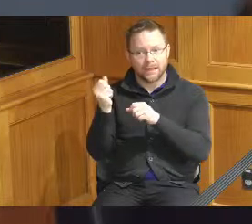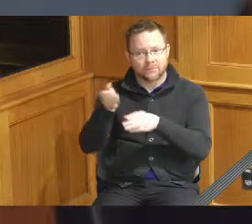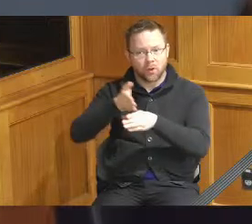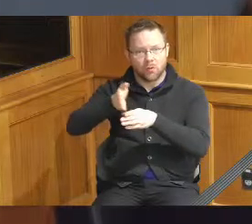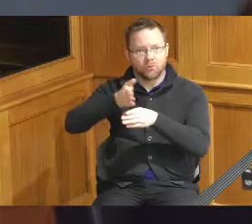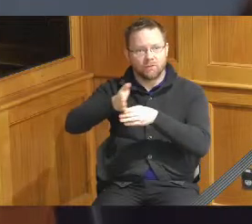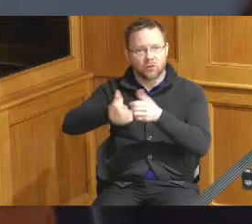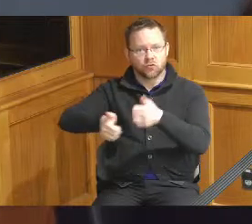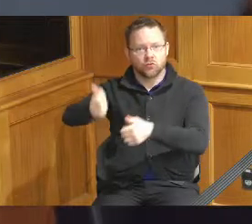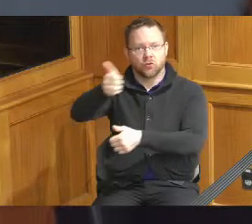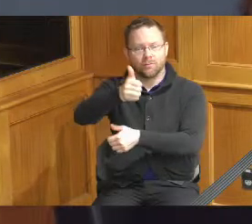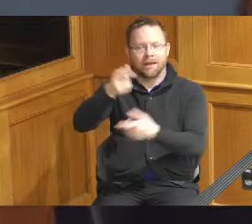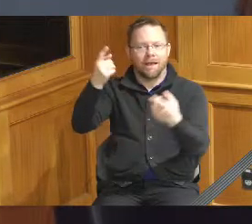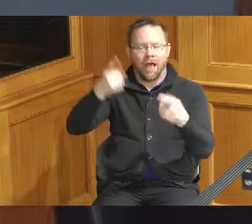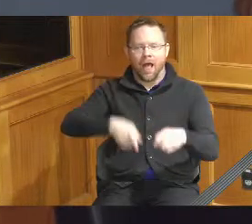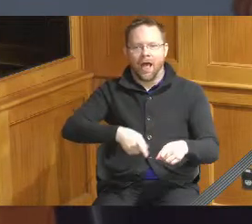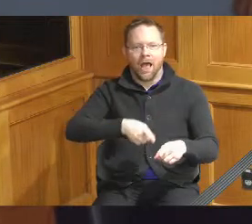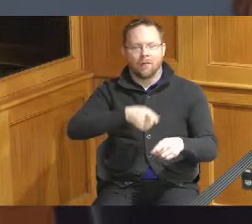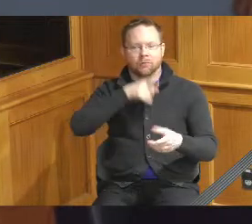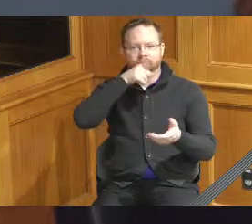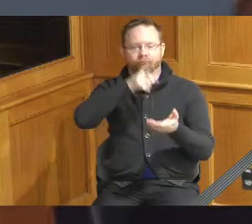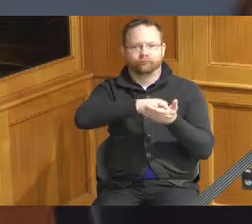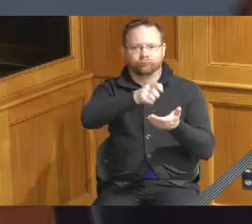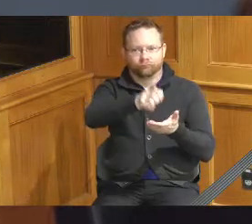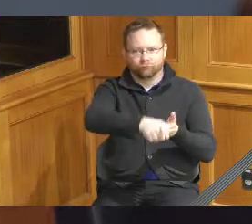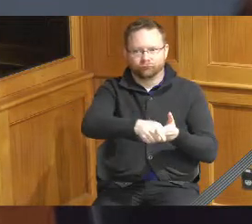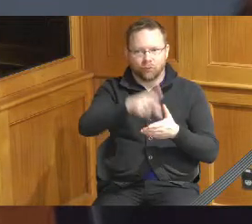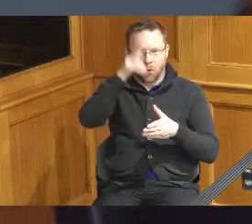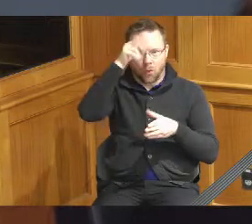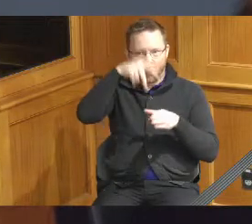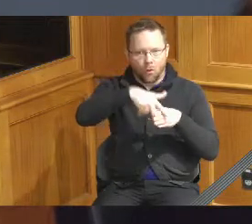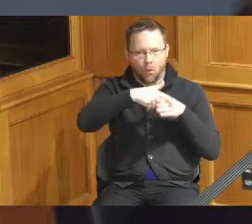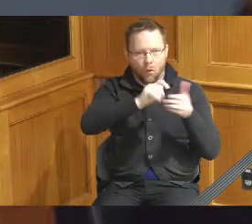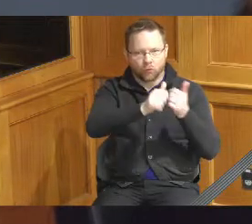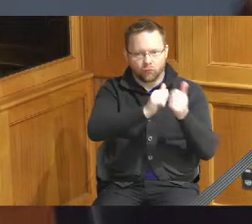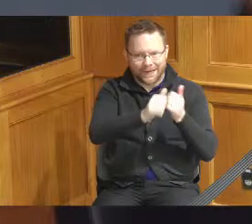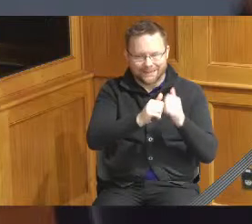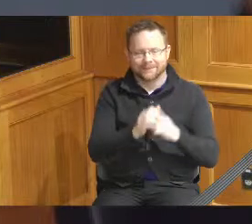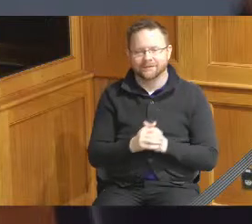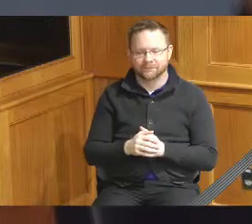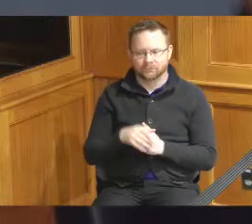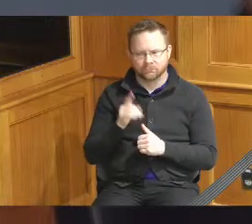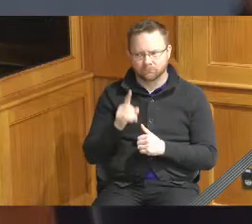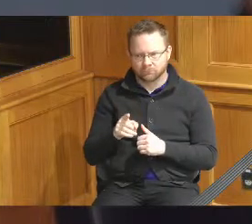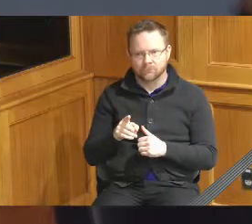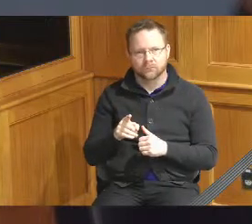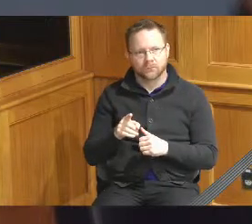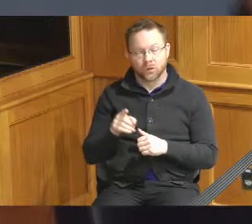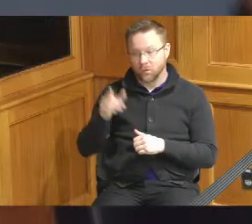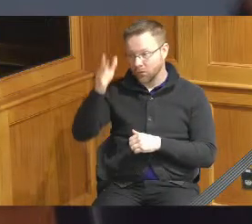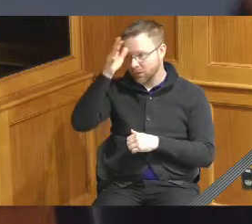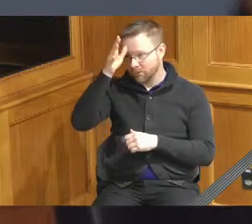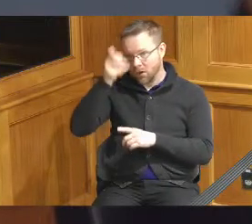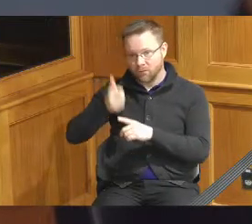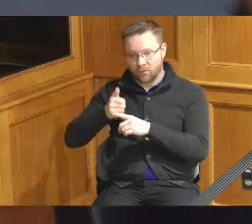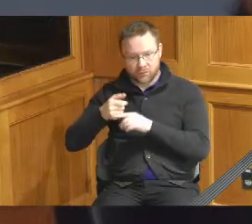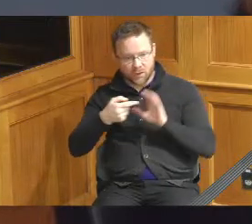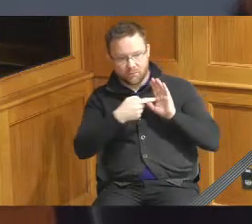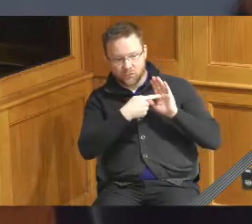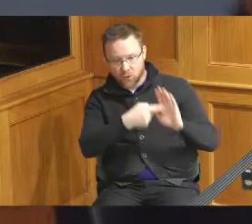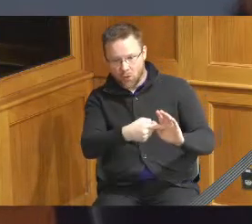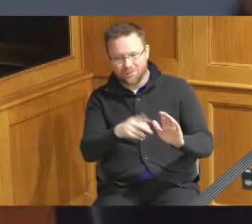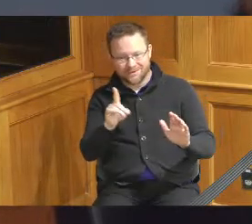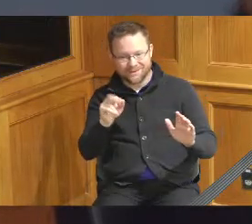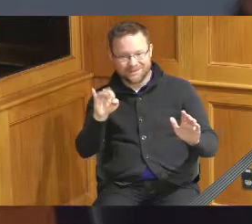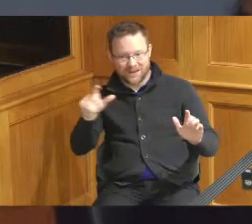level before falling in love with thoroughbred racing, whereas Deshaun was introduced to the sport by his father, Darrell Parker,